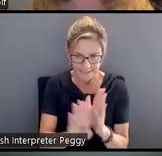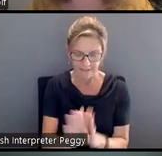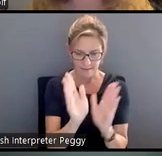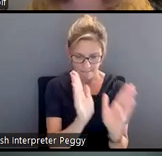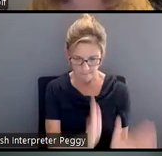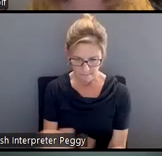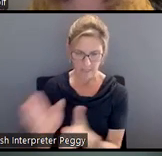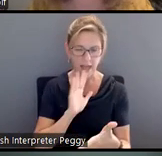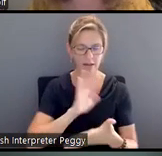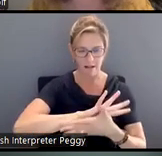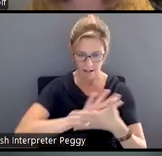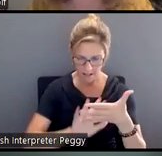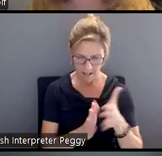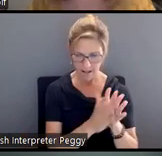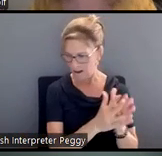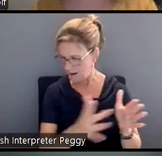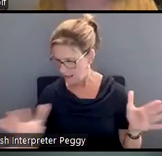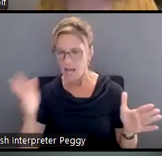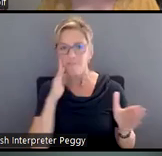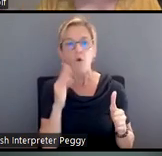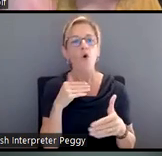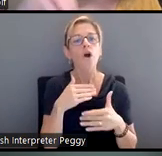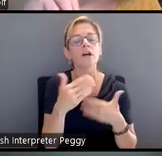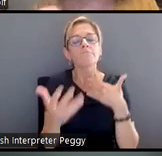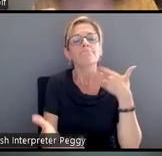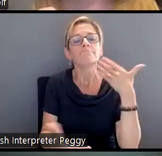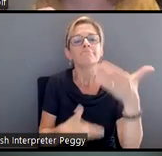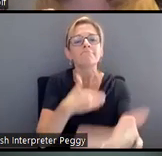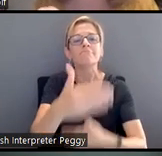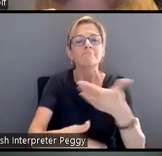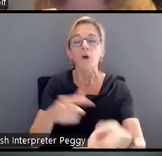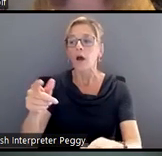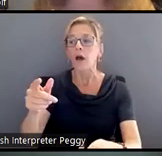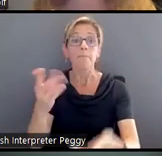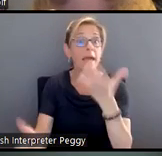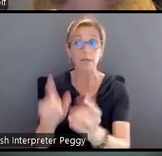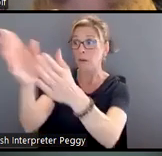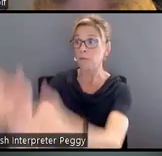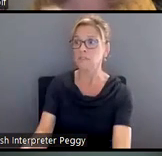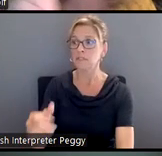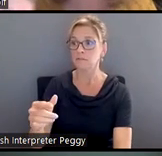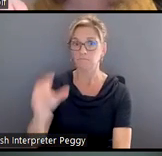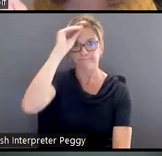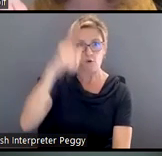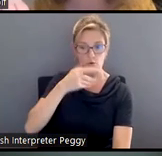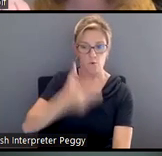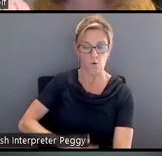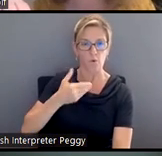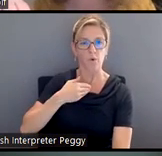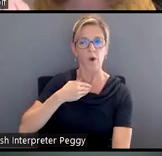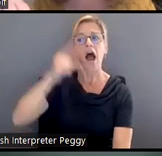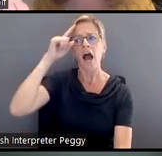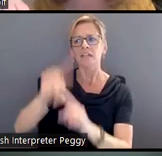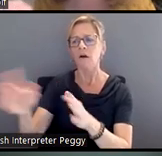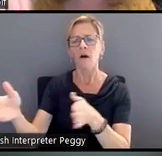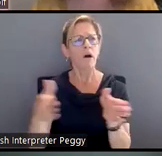for our process that gradually takes people from a place of, I have no idea what you people do, to, oh, that sounds interesting, I'd like to